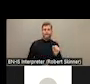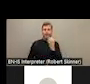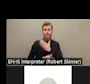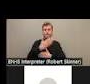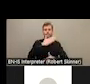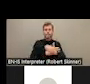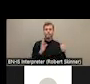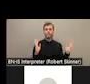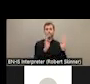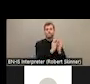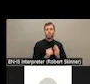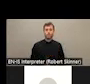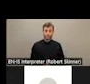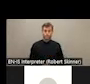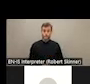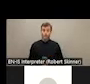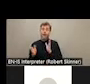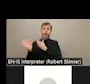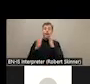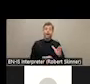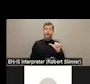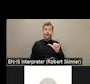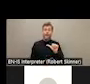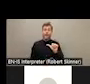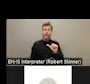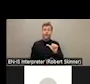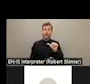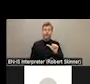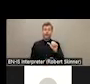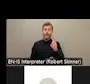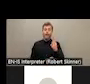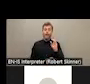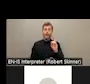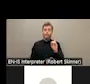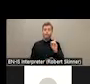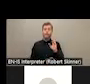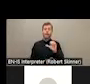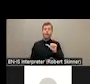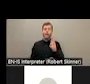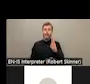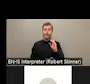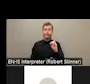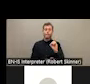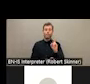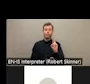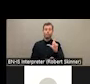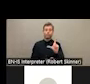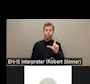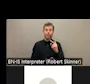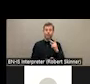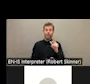the Fédération Nigérienne des Personnes Handicapées. Pardon my French. We will have, as we said before,